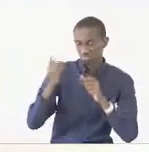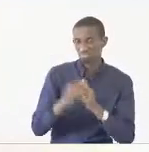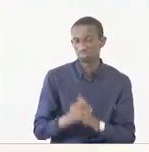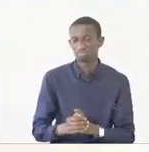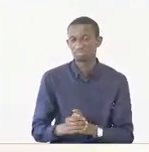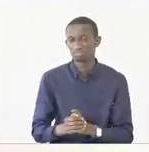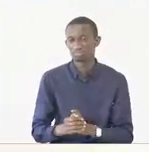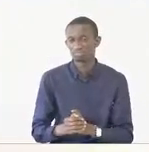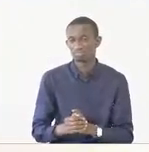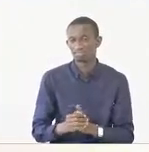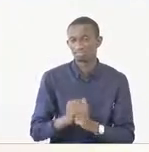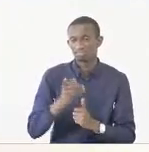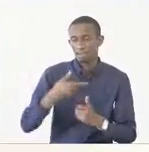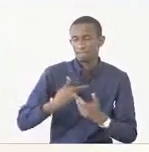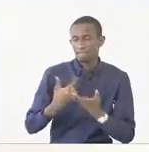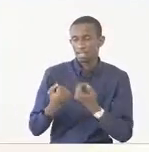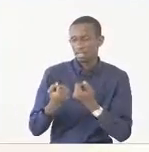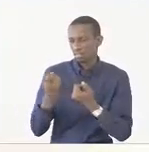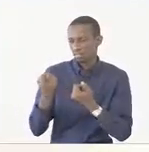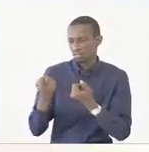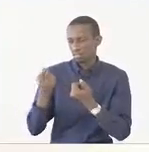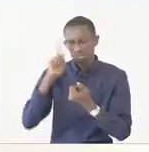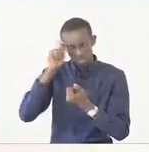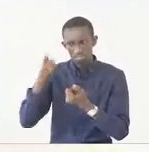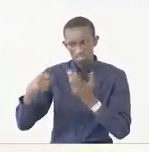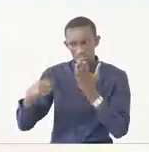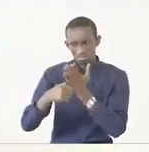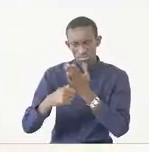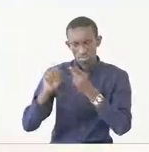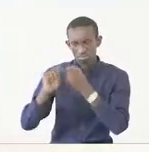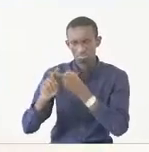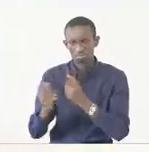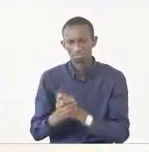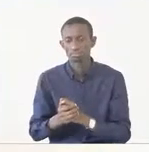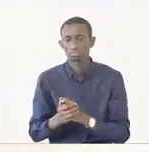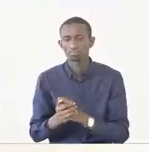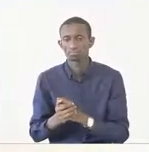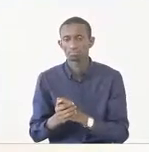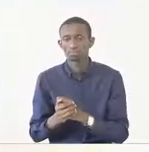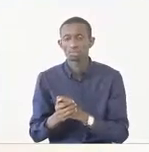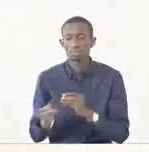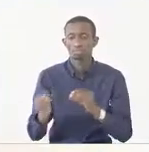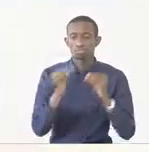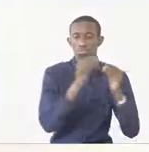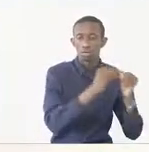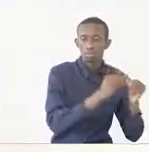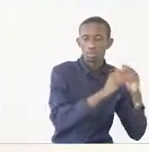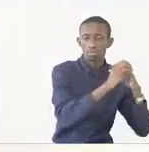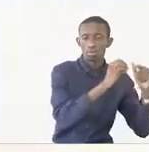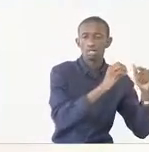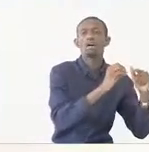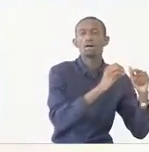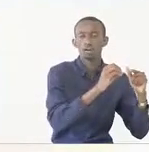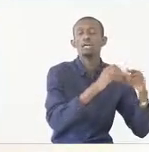here, when we have considered to be positive. So then the theta here will be negative to mean that is below the